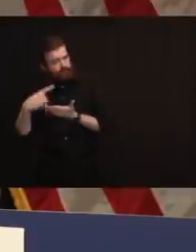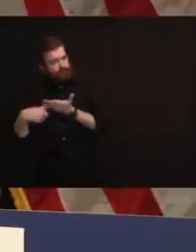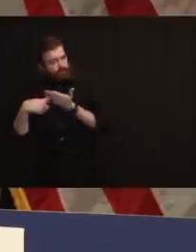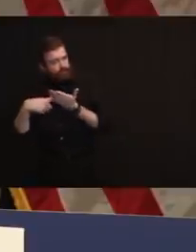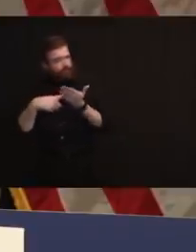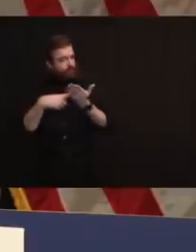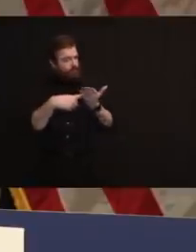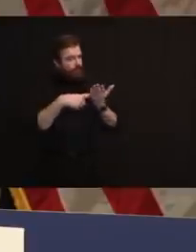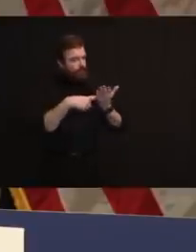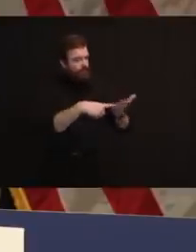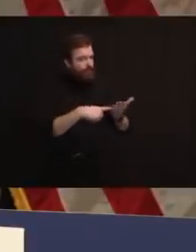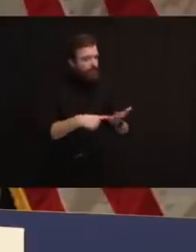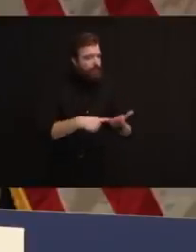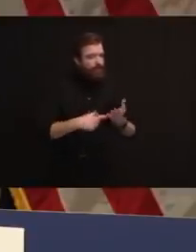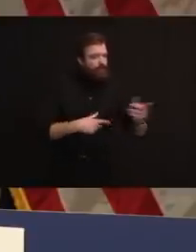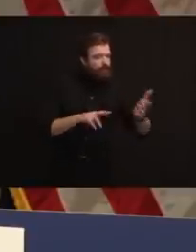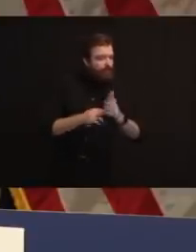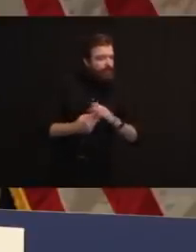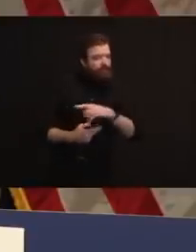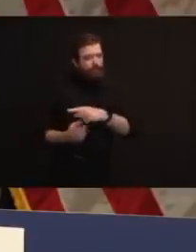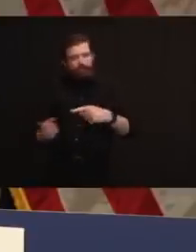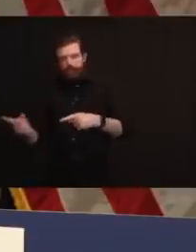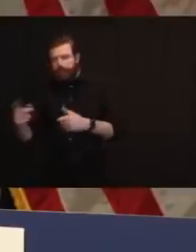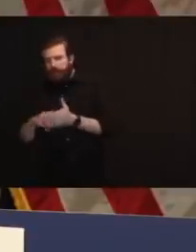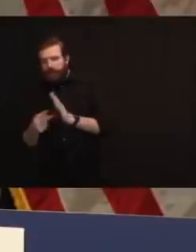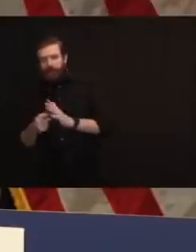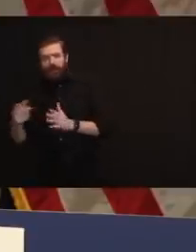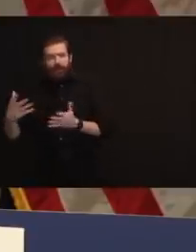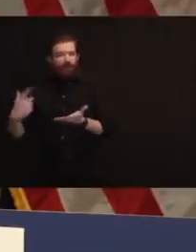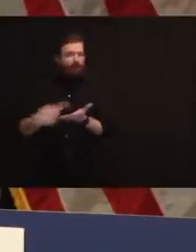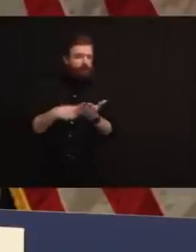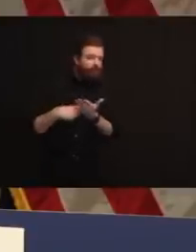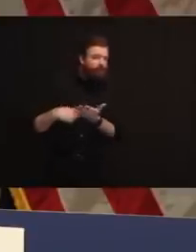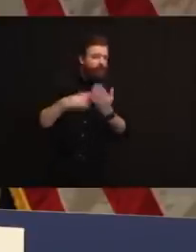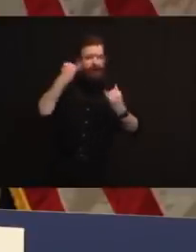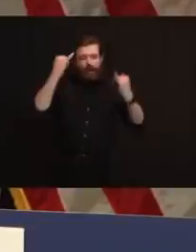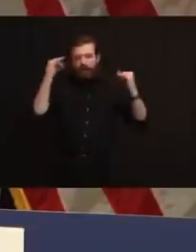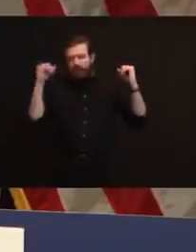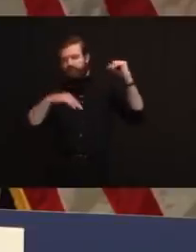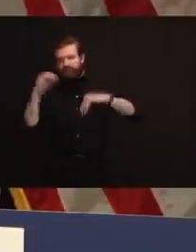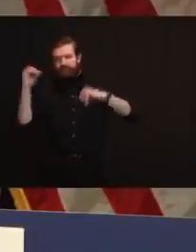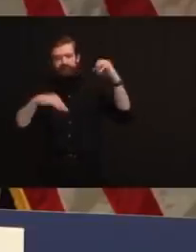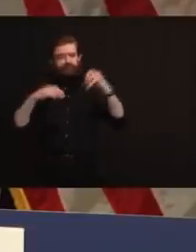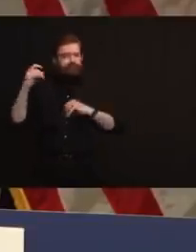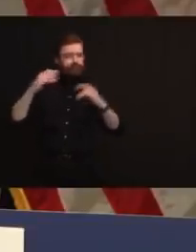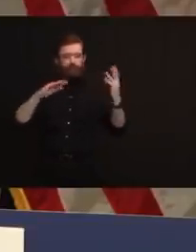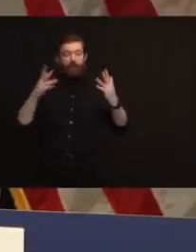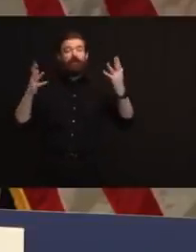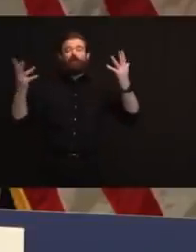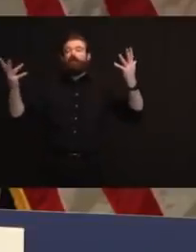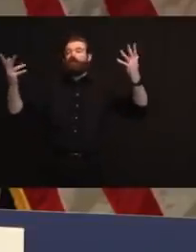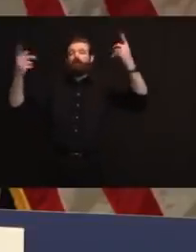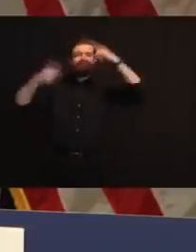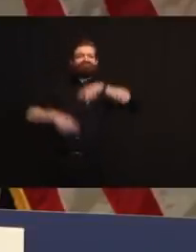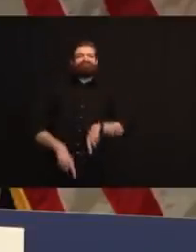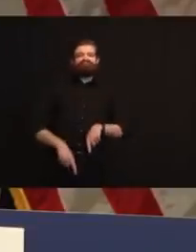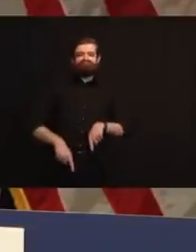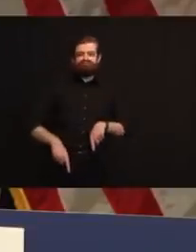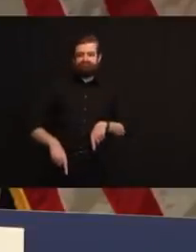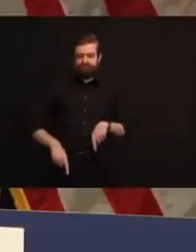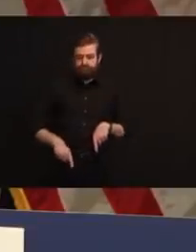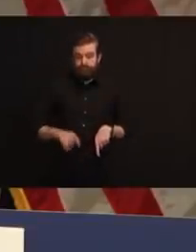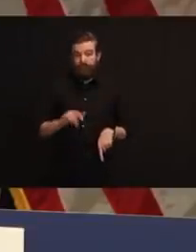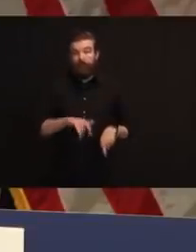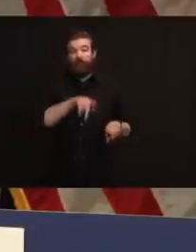said, well, what do you mean by this? And let's talk this through. And eventually we got to a consensus around, certainly on the phase 1A